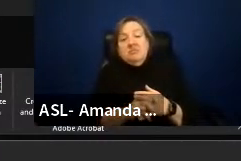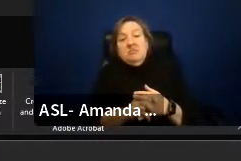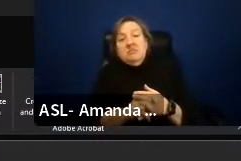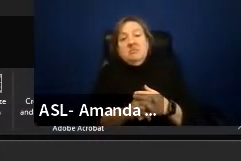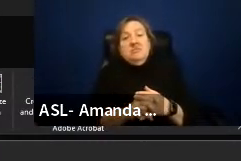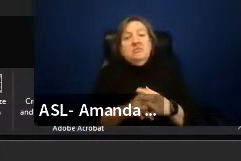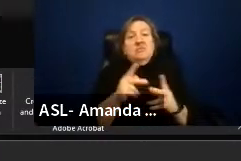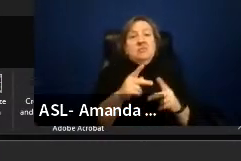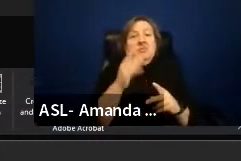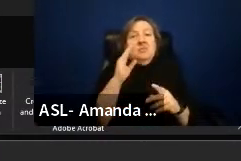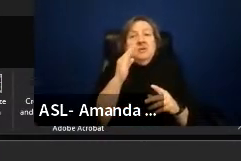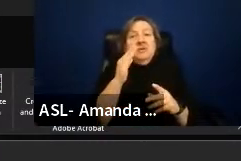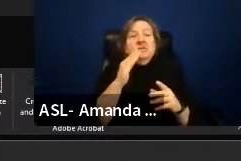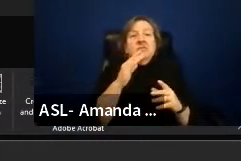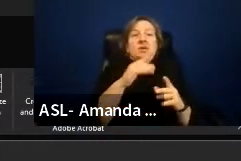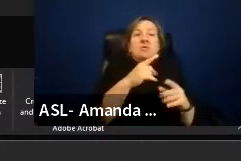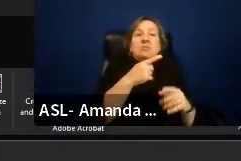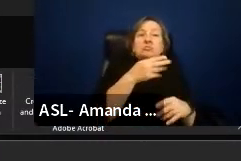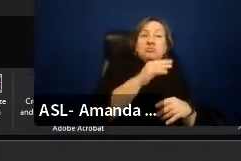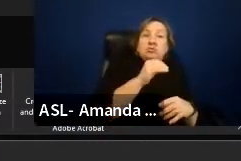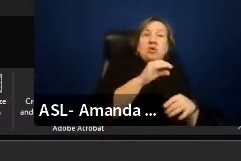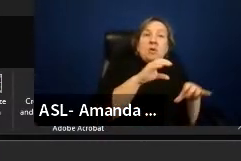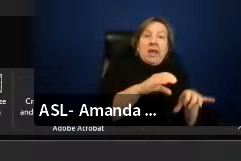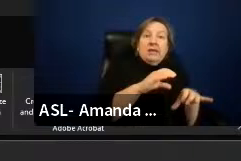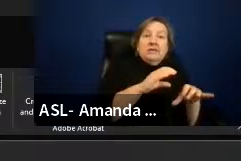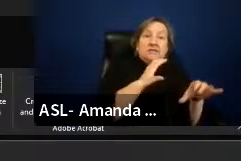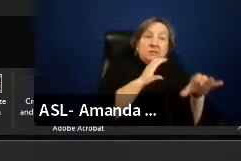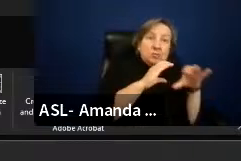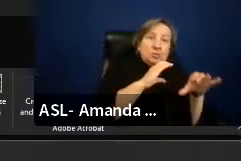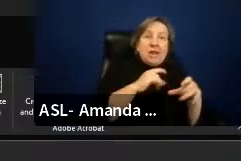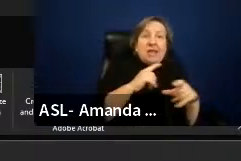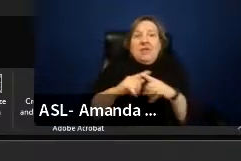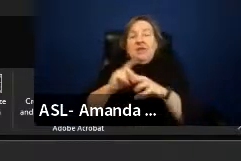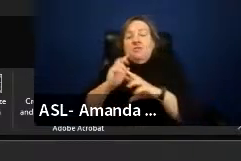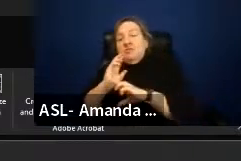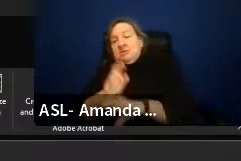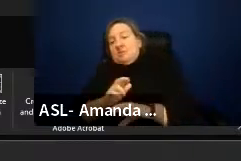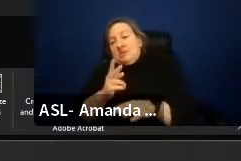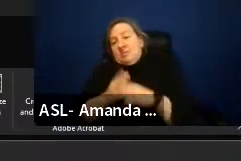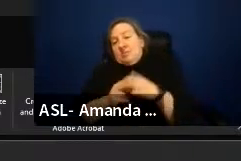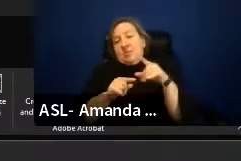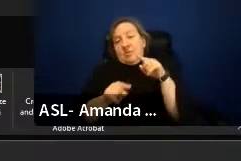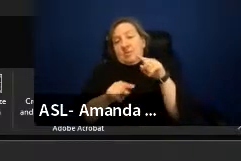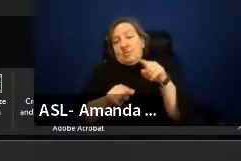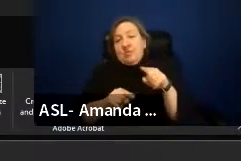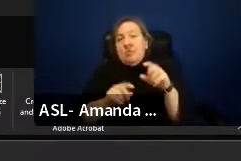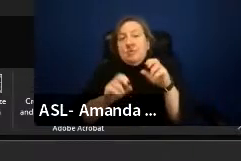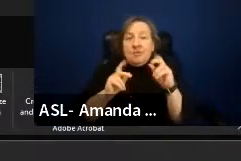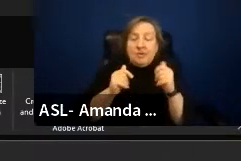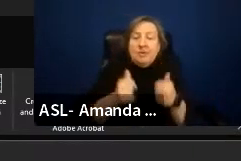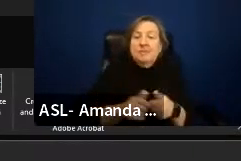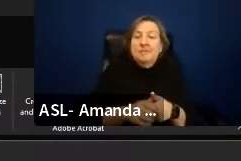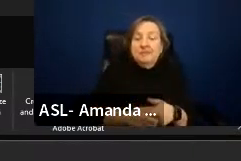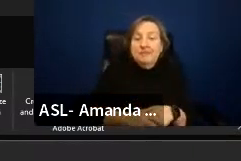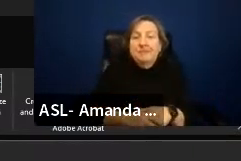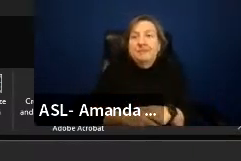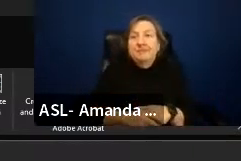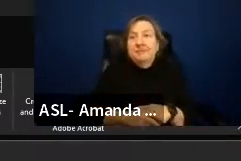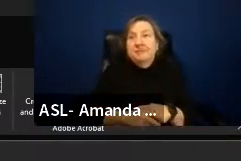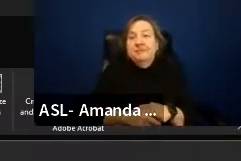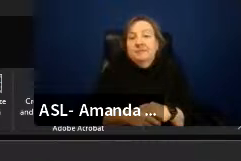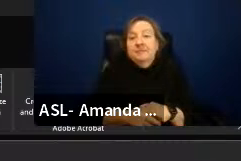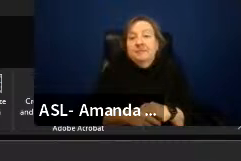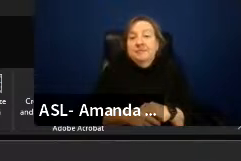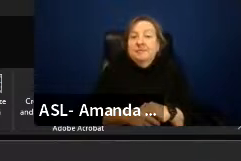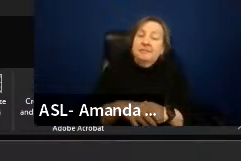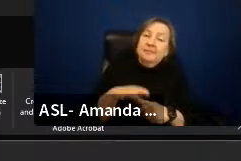it's proactive communication and then also the responsive. Yep. Okay. Vaughn? That was